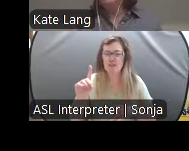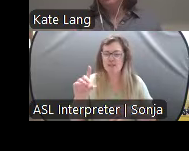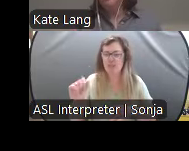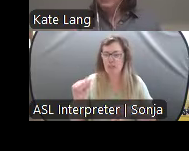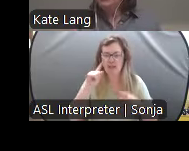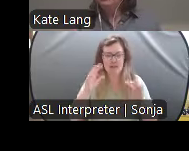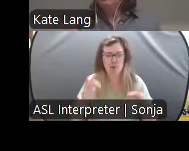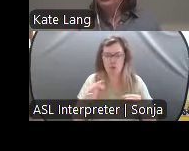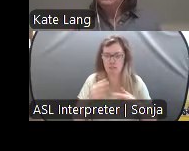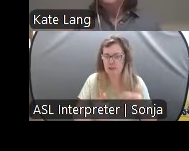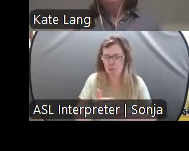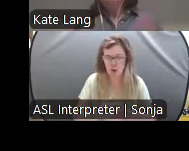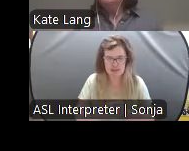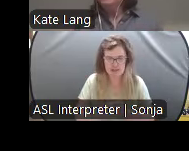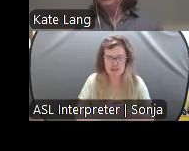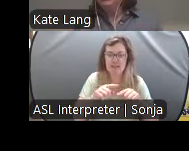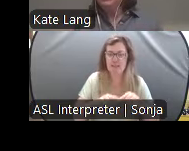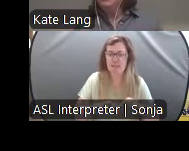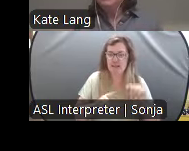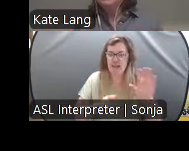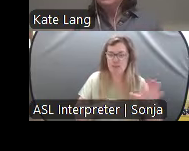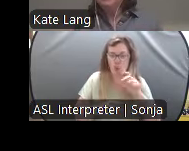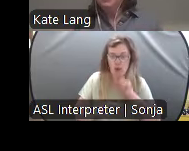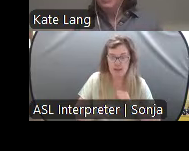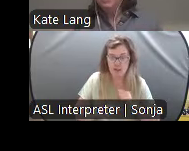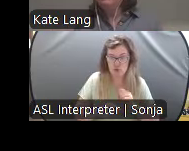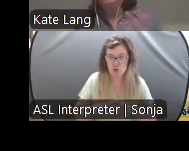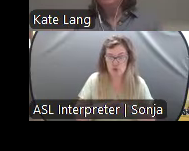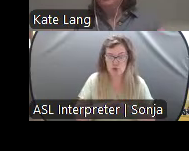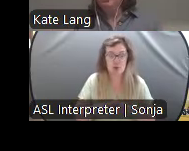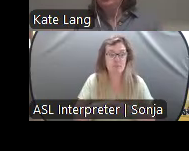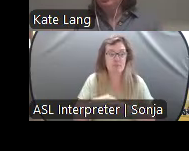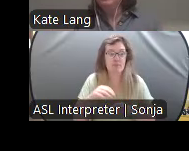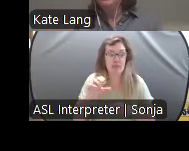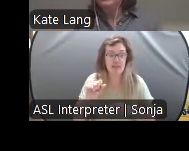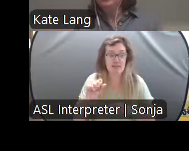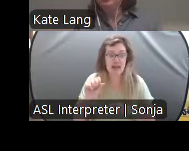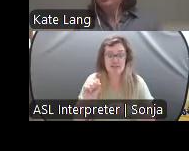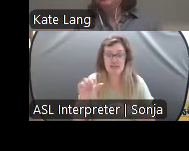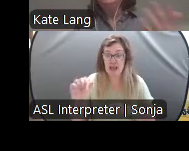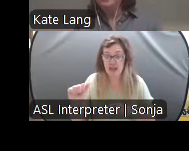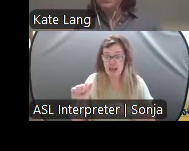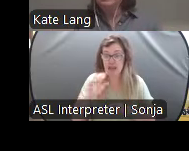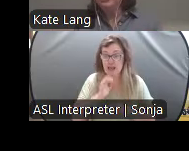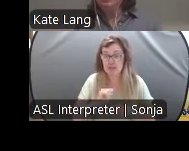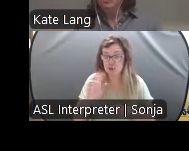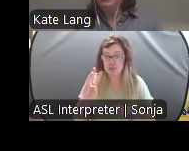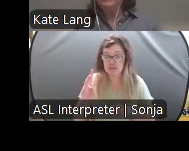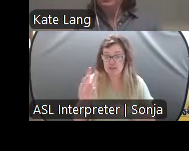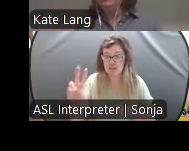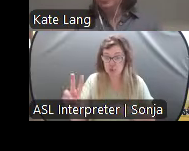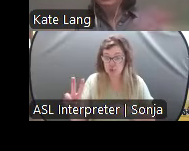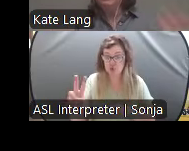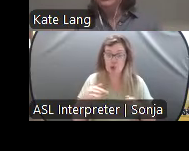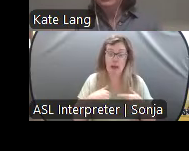It's based on your age. You go into SSA when you turn 62, you say, I'm here, I